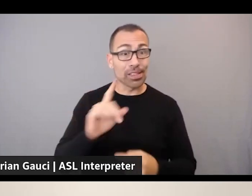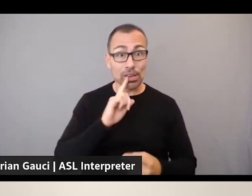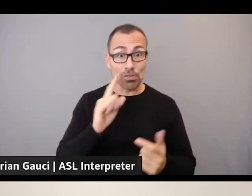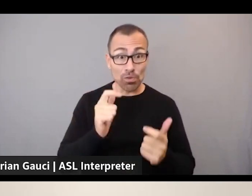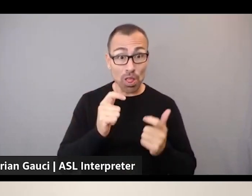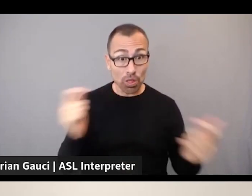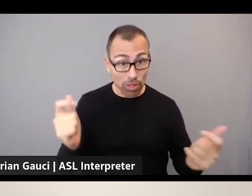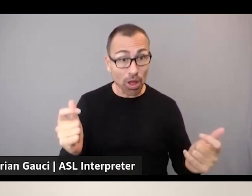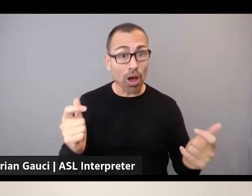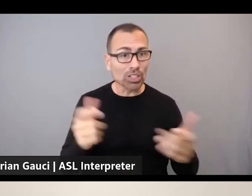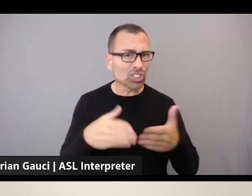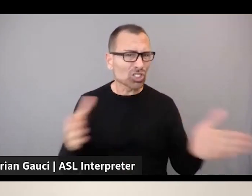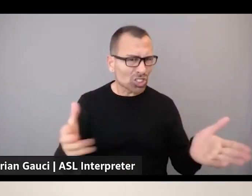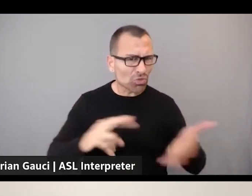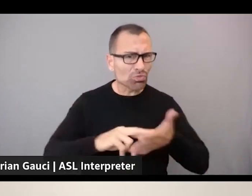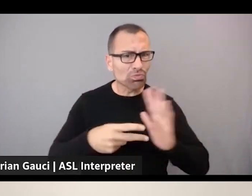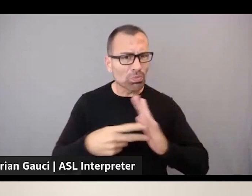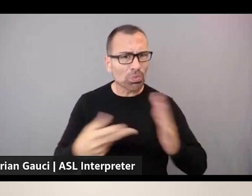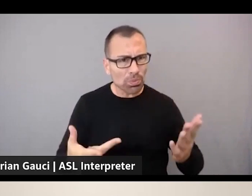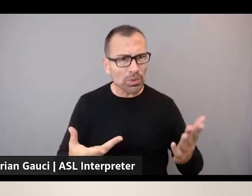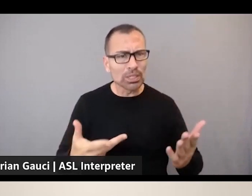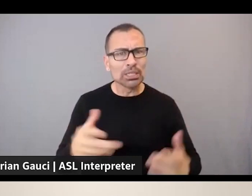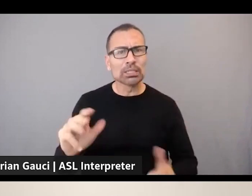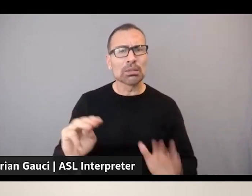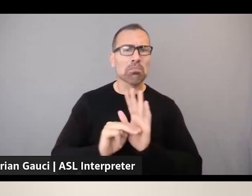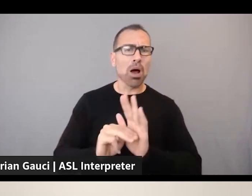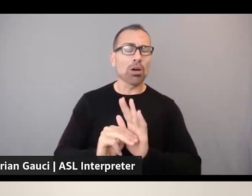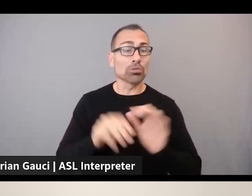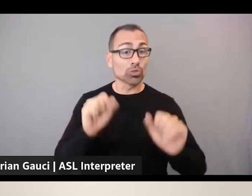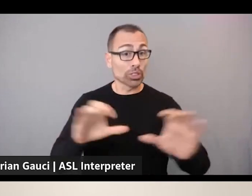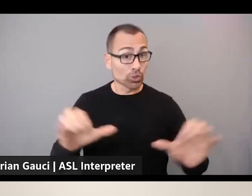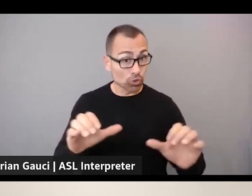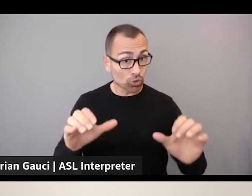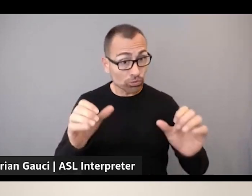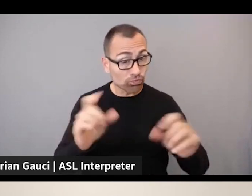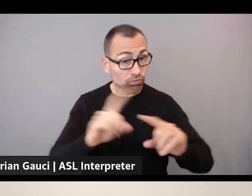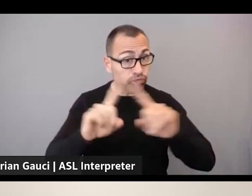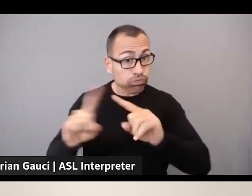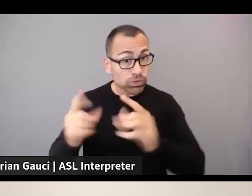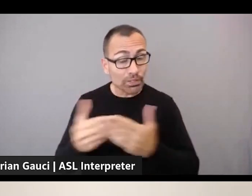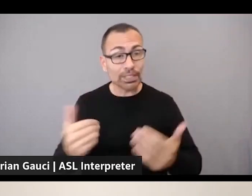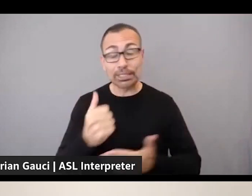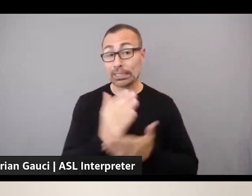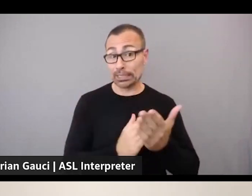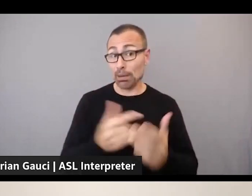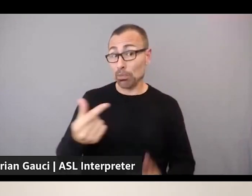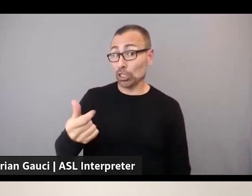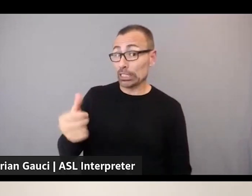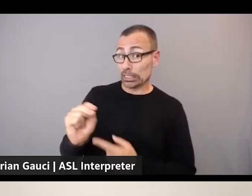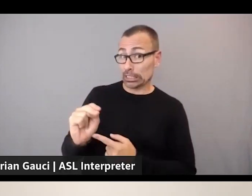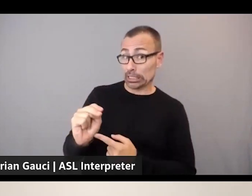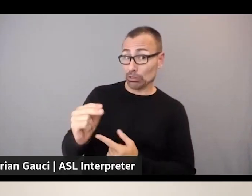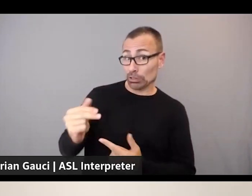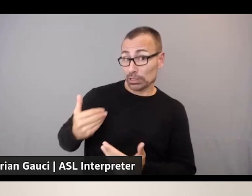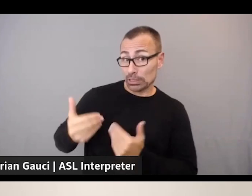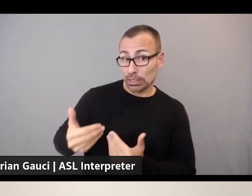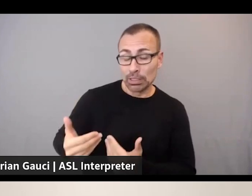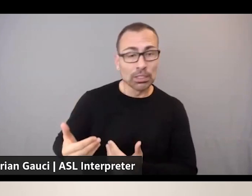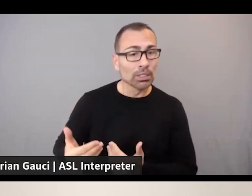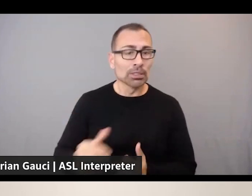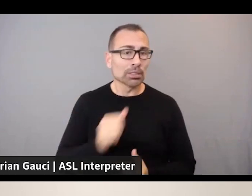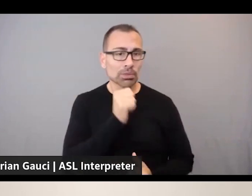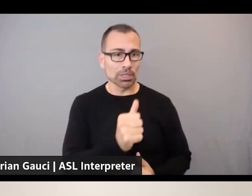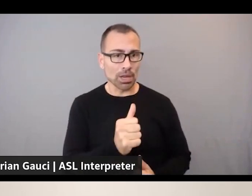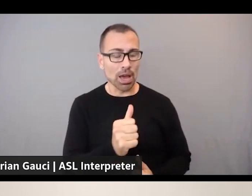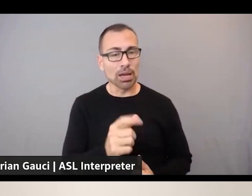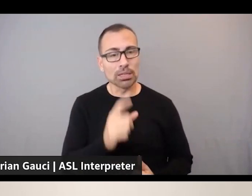models that can do many things. And some of them are generative and some of them are not actually. Some of the most powerful foundation models are